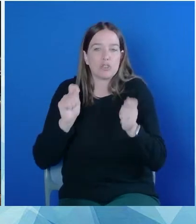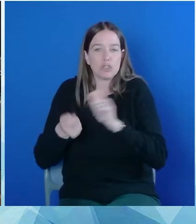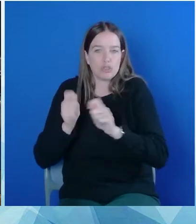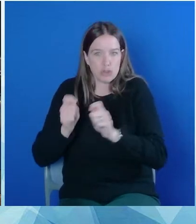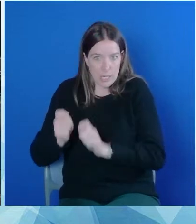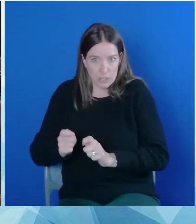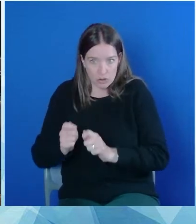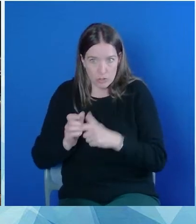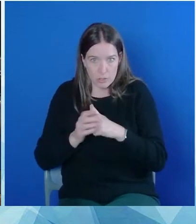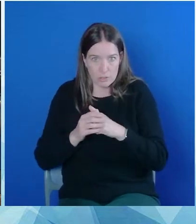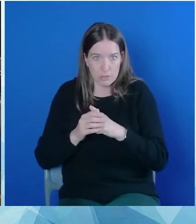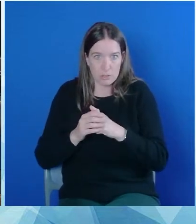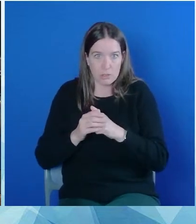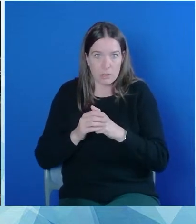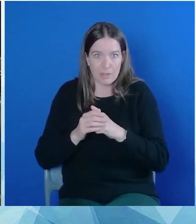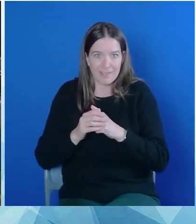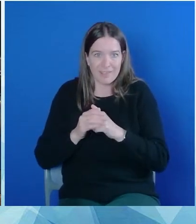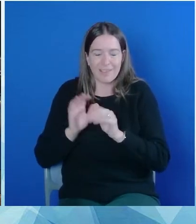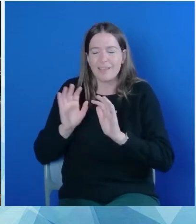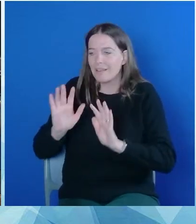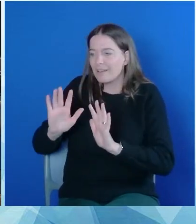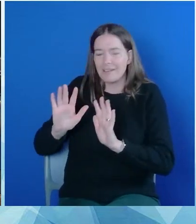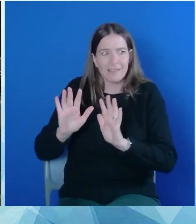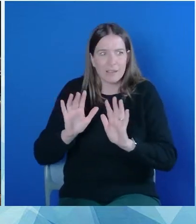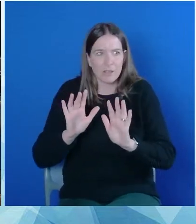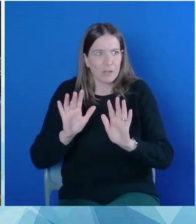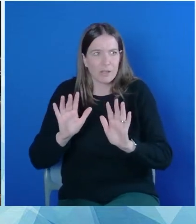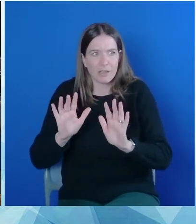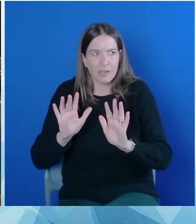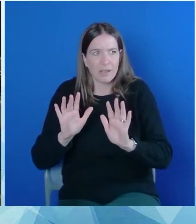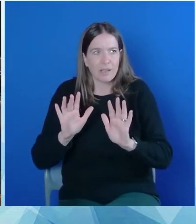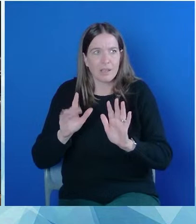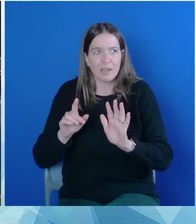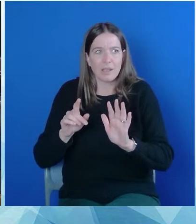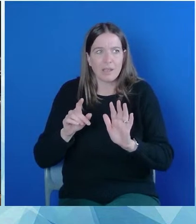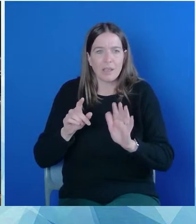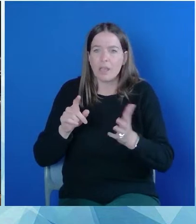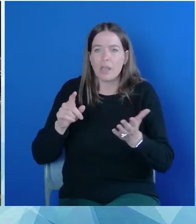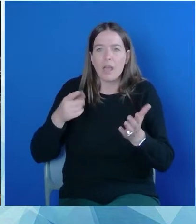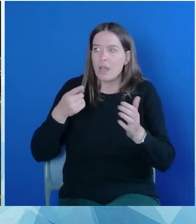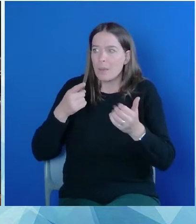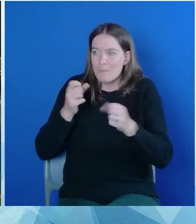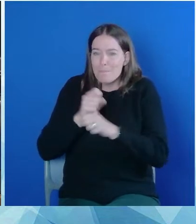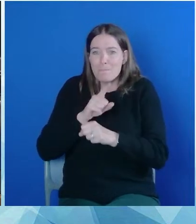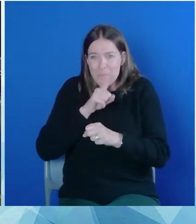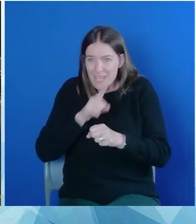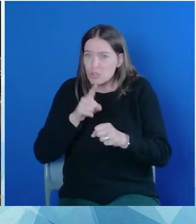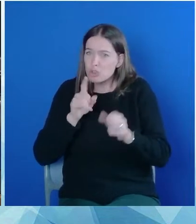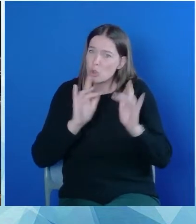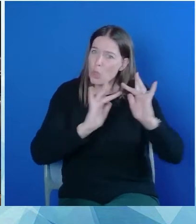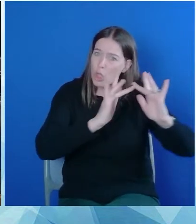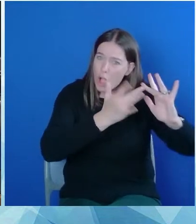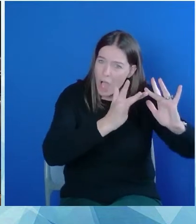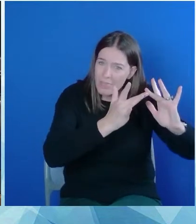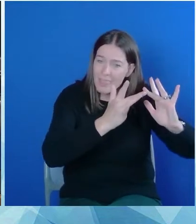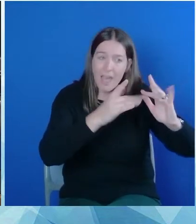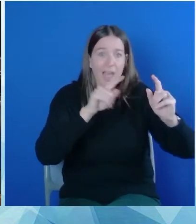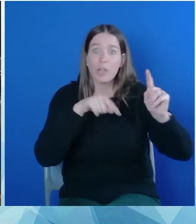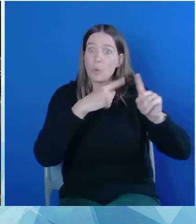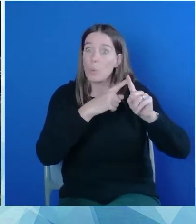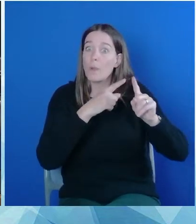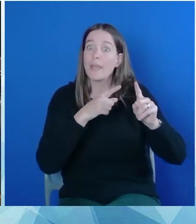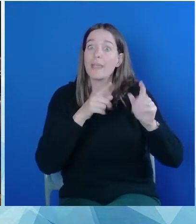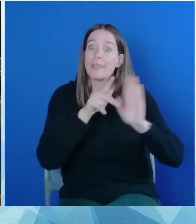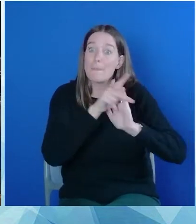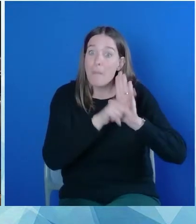And don't just, you guys all send in your comments as well for Maria to make sure that she's getting the essence of what